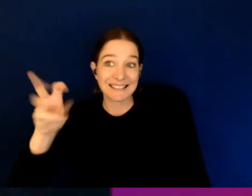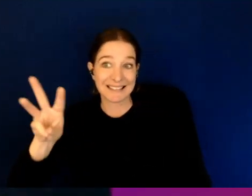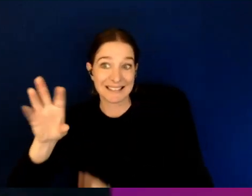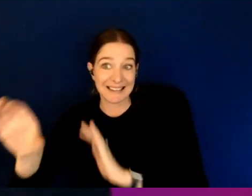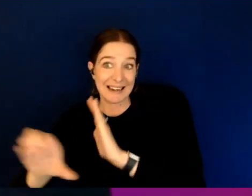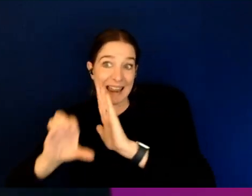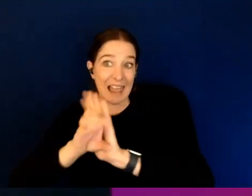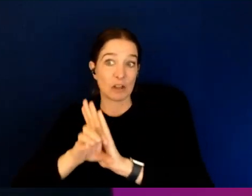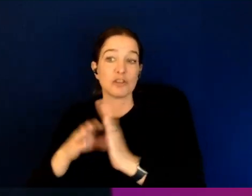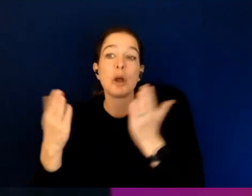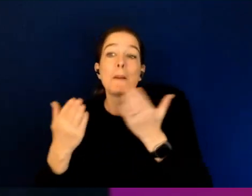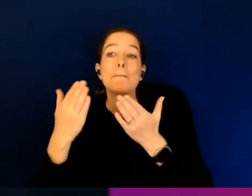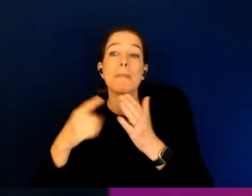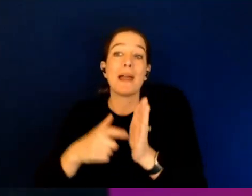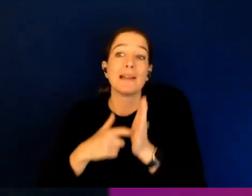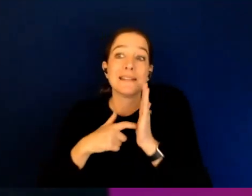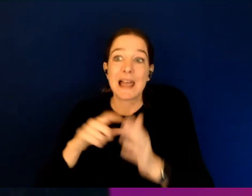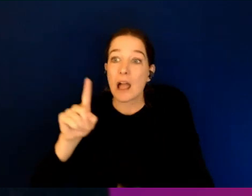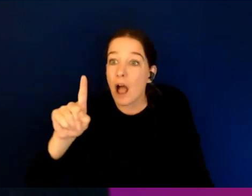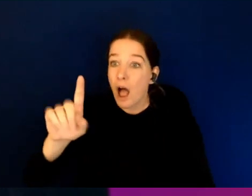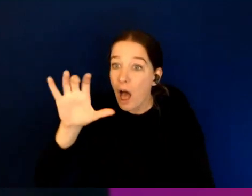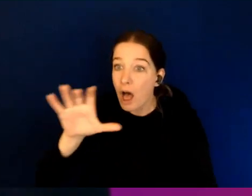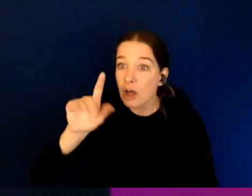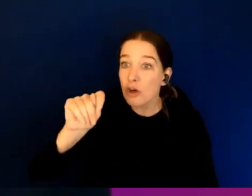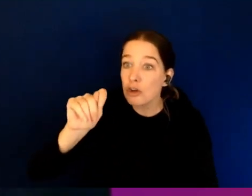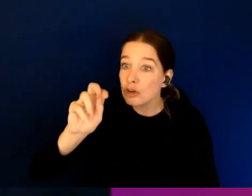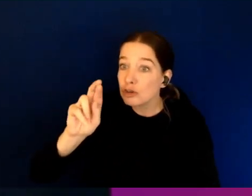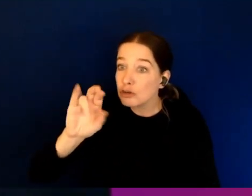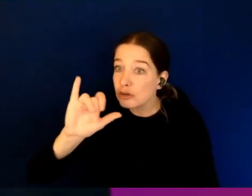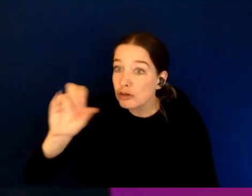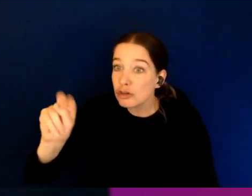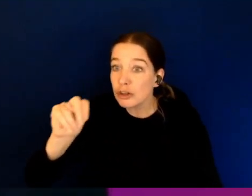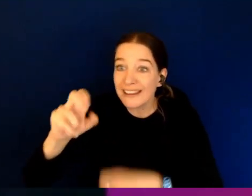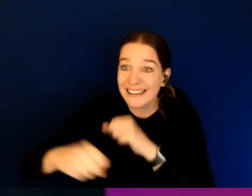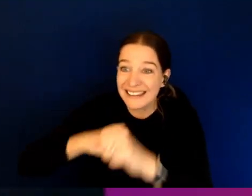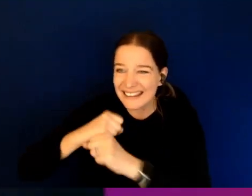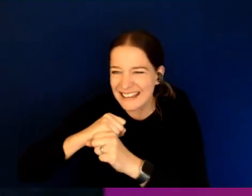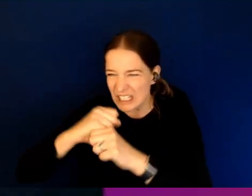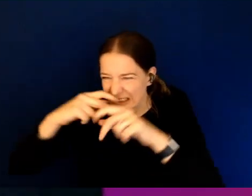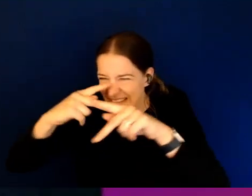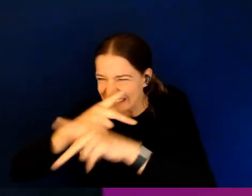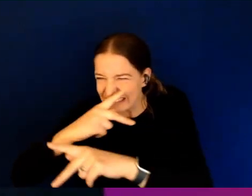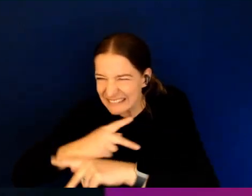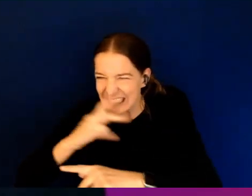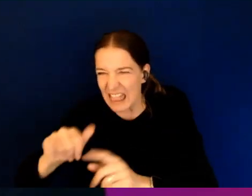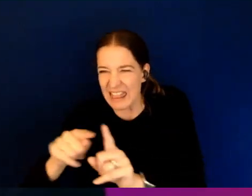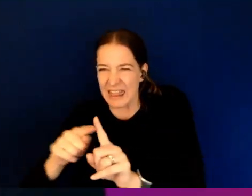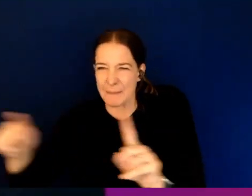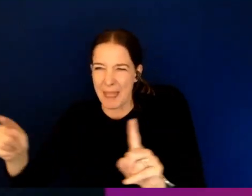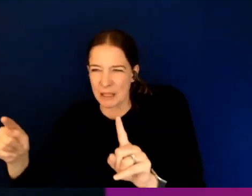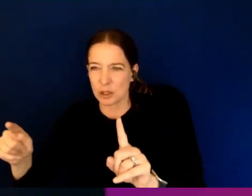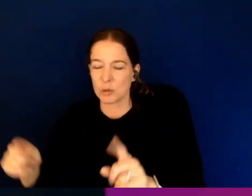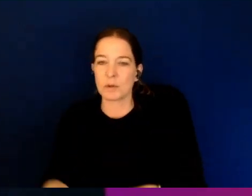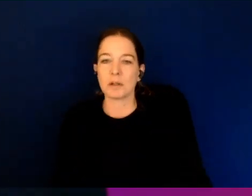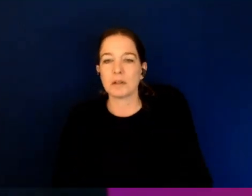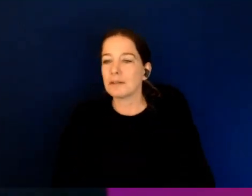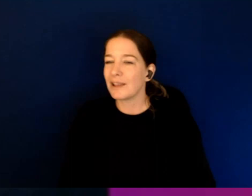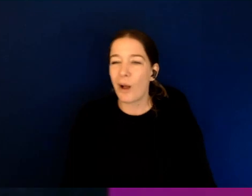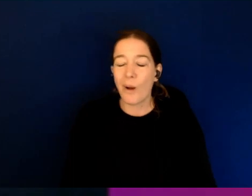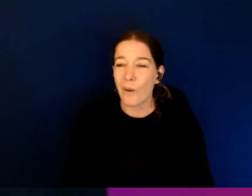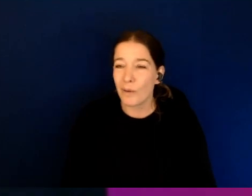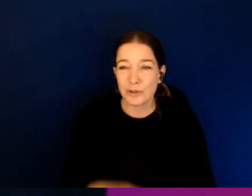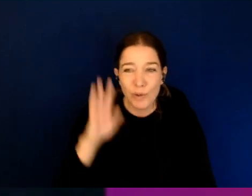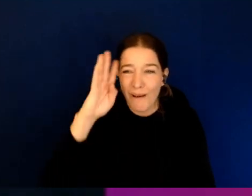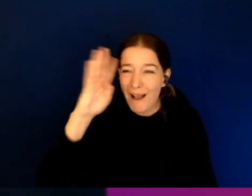may take 100 trillion years. Okay, to help with coming up with long passwords, you string a